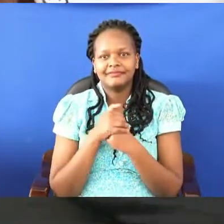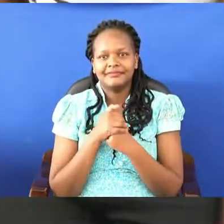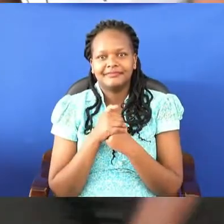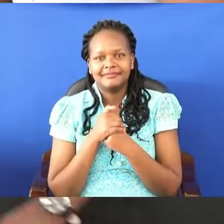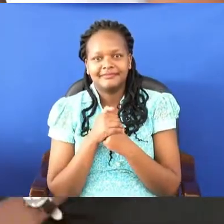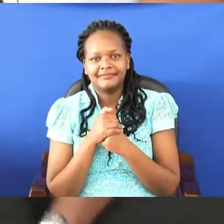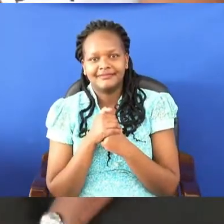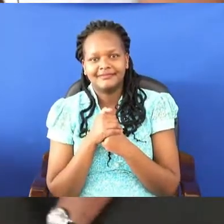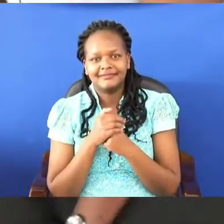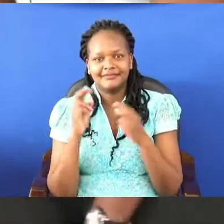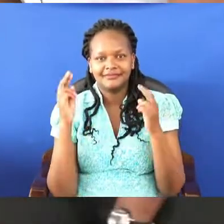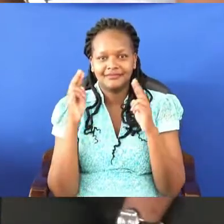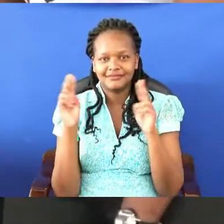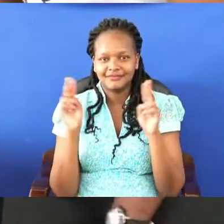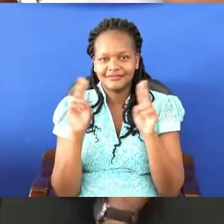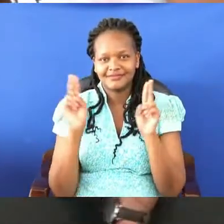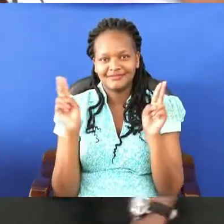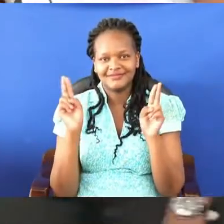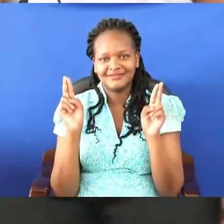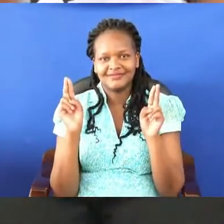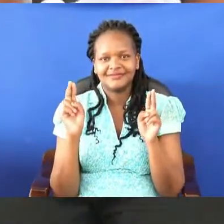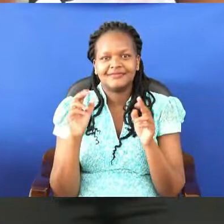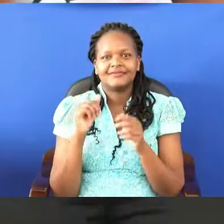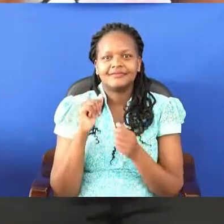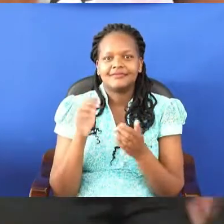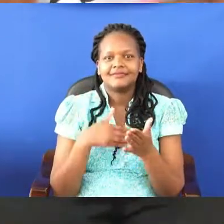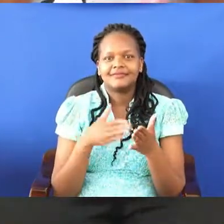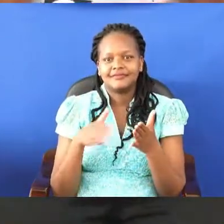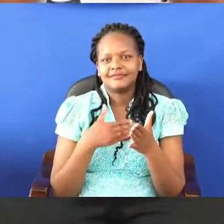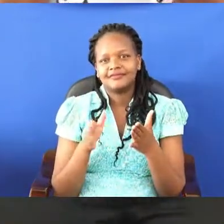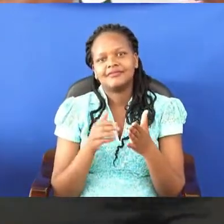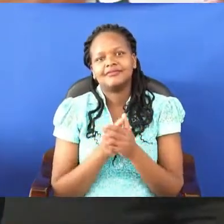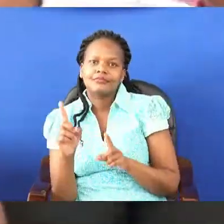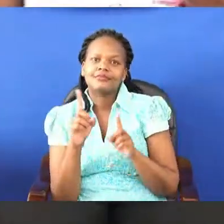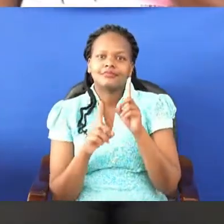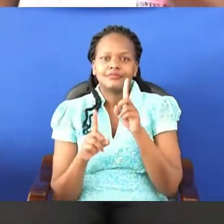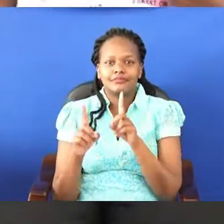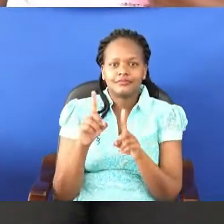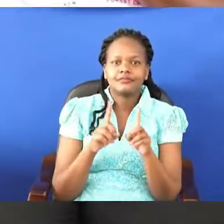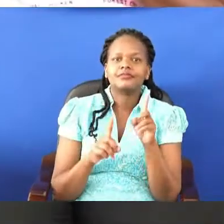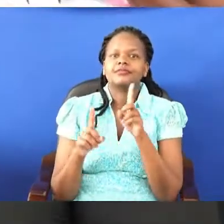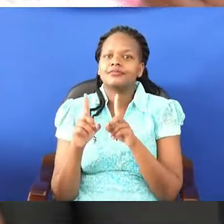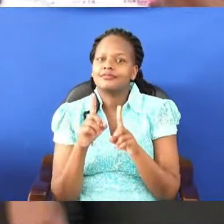right, are you ready for the song? Yes! Sambamba.